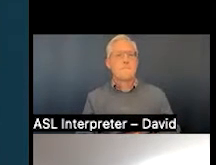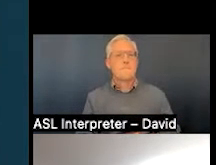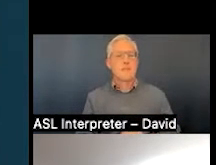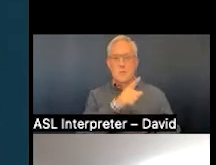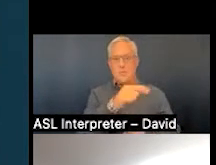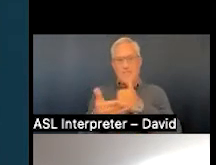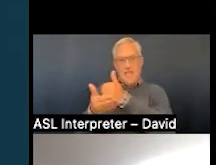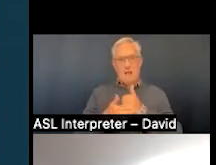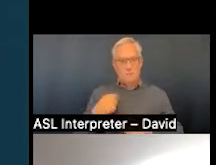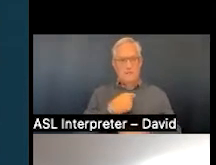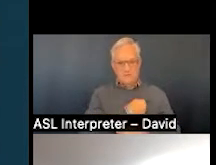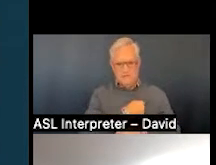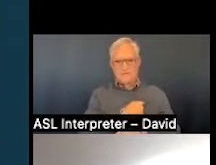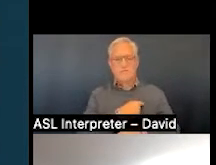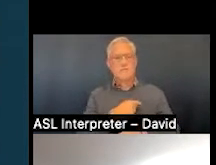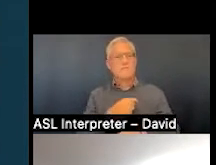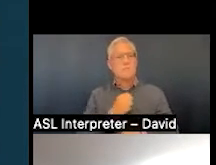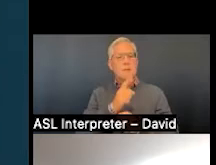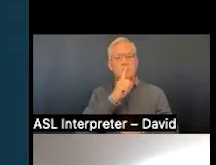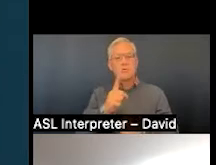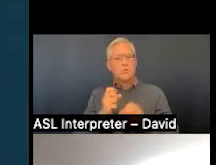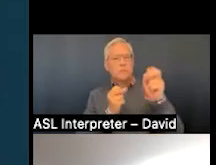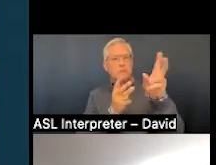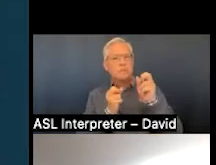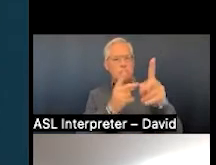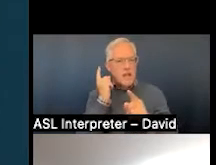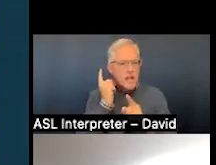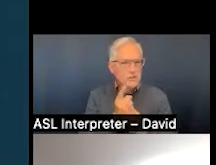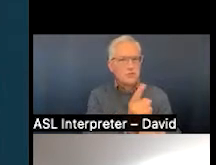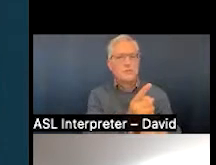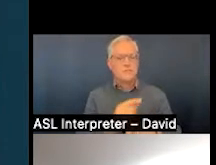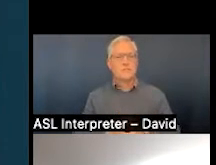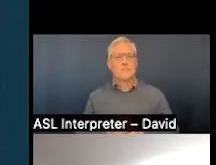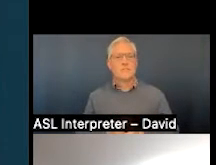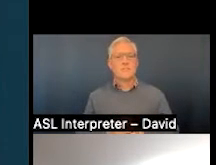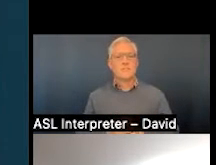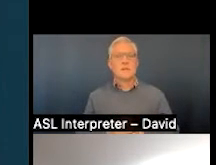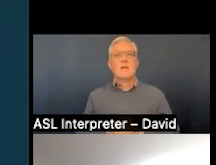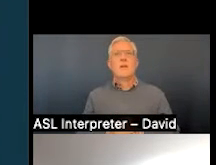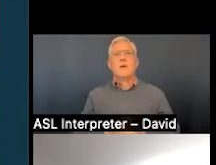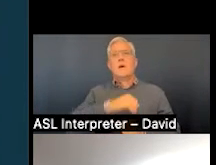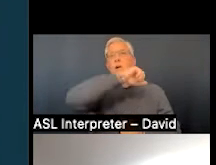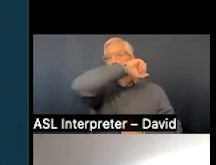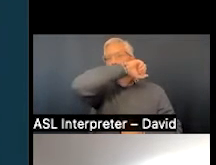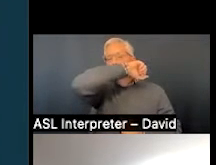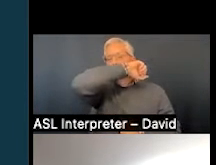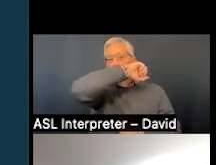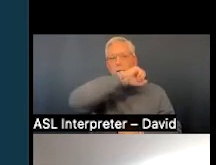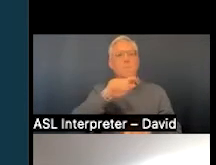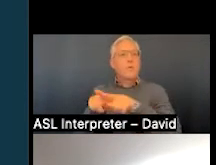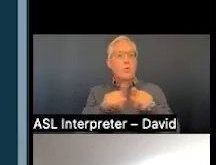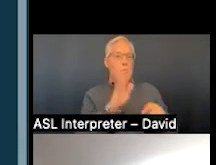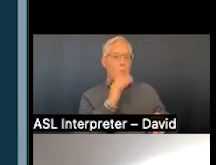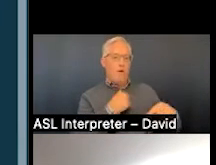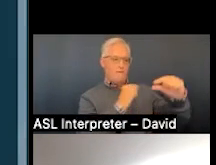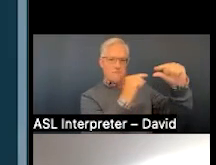us moderate the uploads to make sure that they're accurate. And also it also has the side effect of pulling through these genres and things